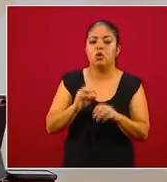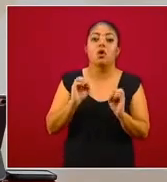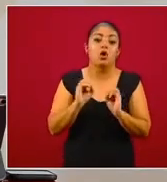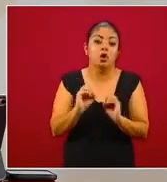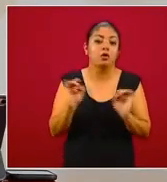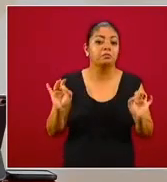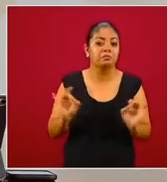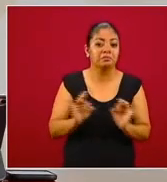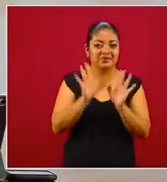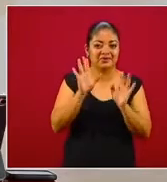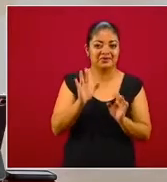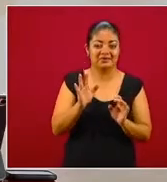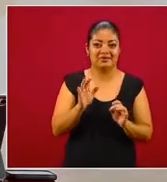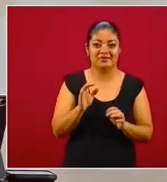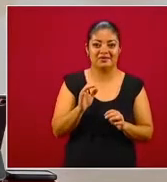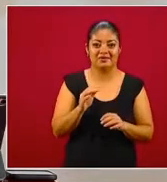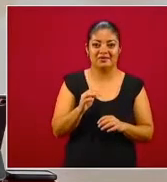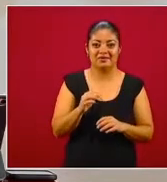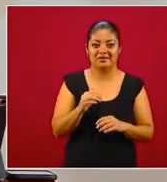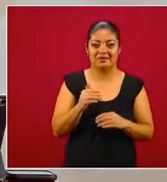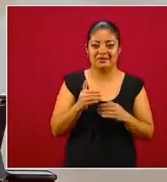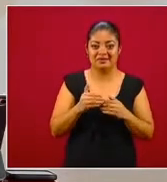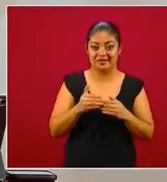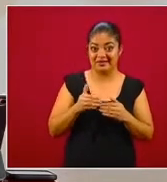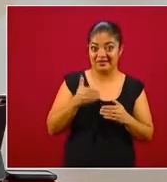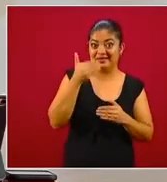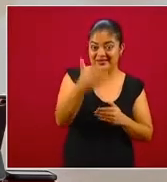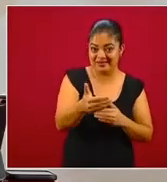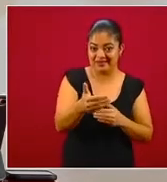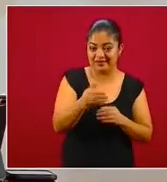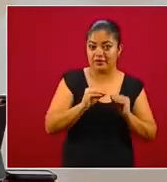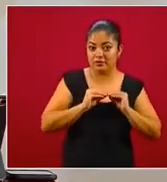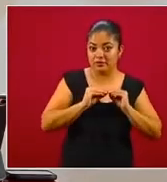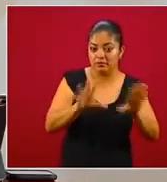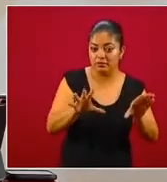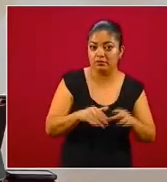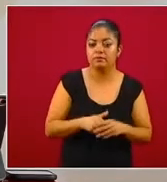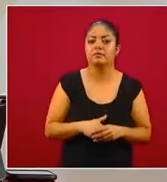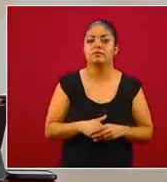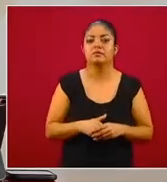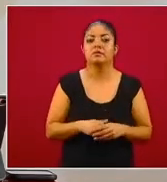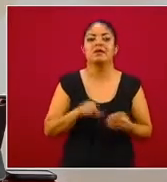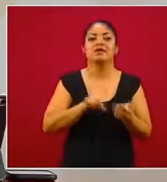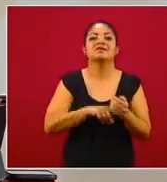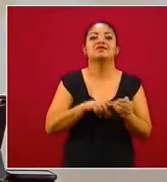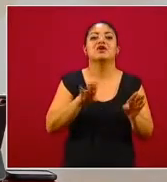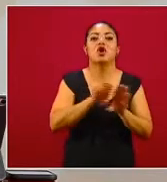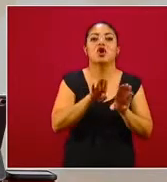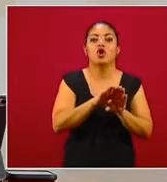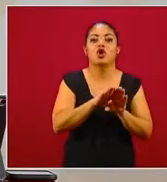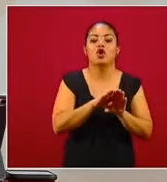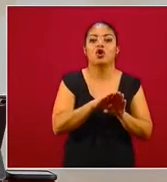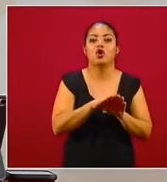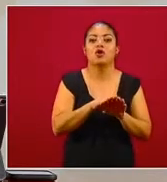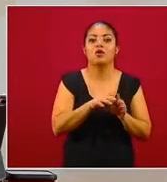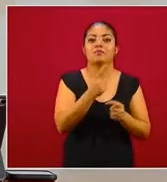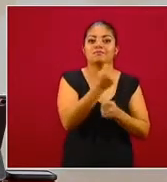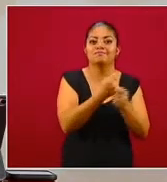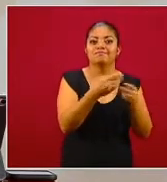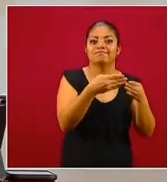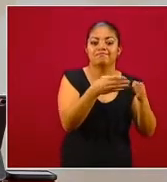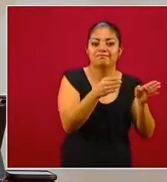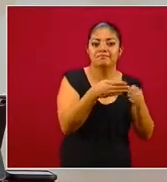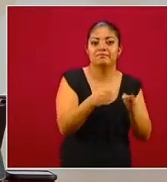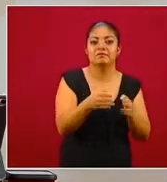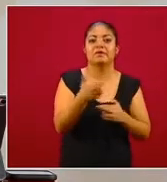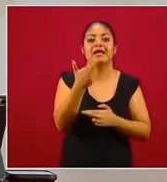con el haber anunciado the la next siguiente fase phase de of reapertura, de reopening restablecimiento, our de